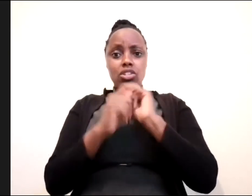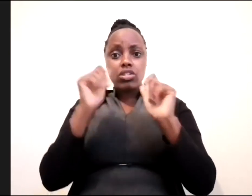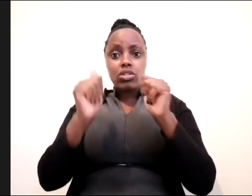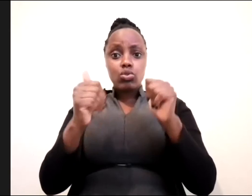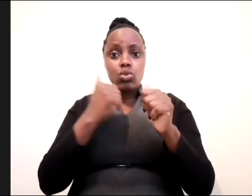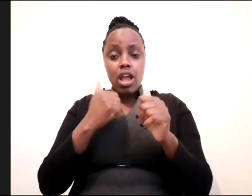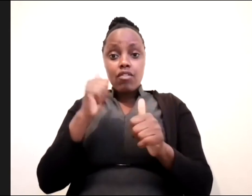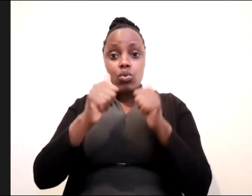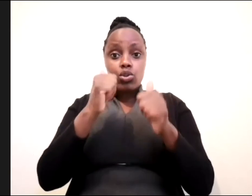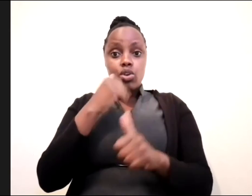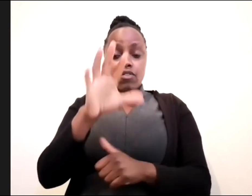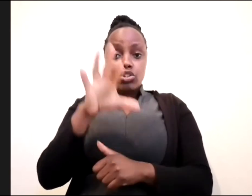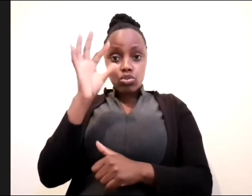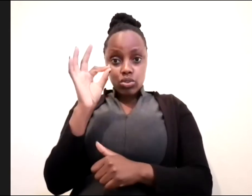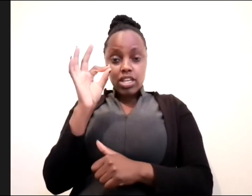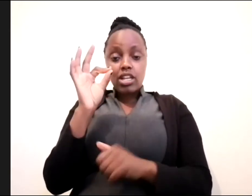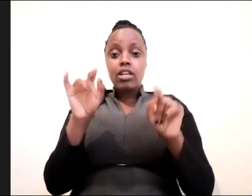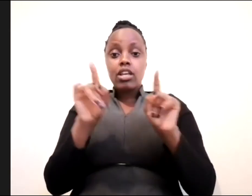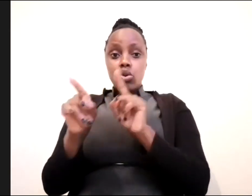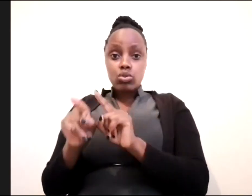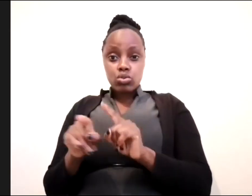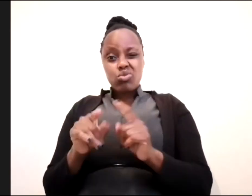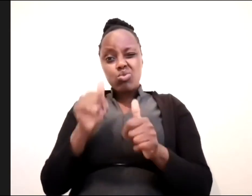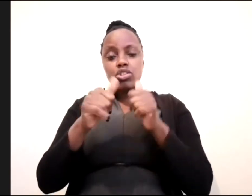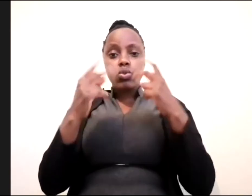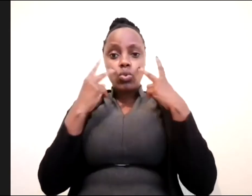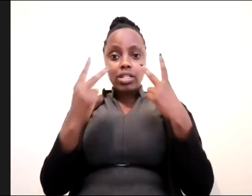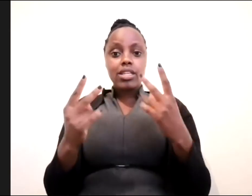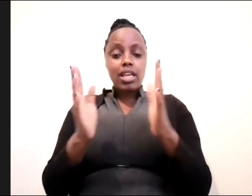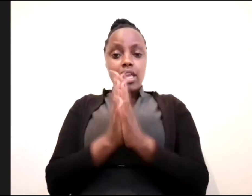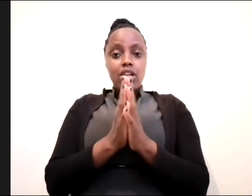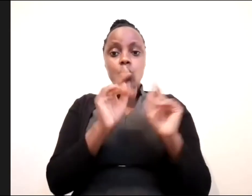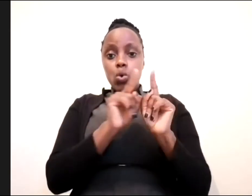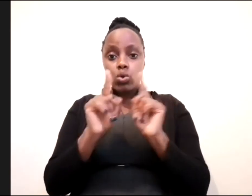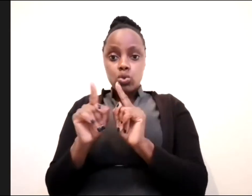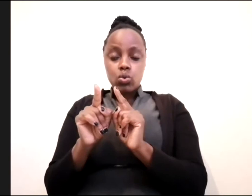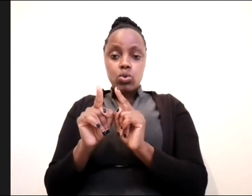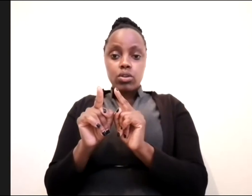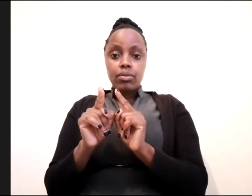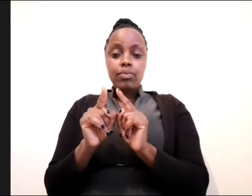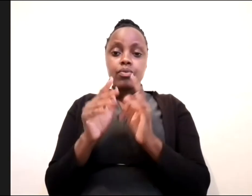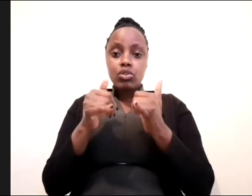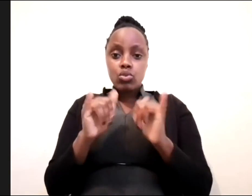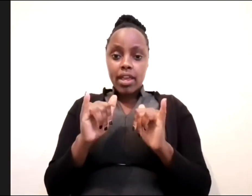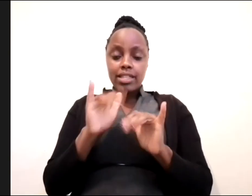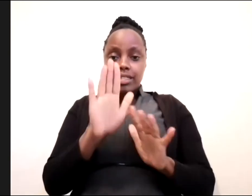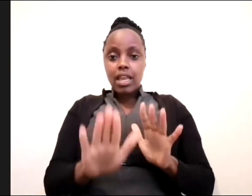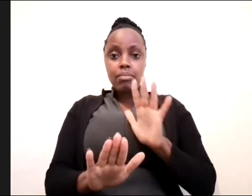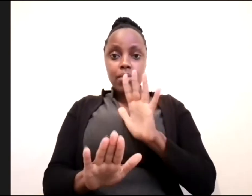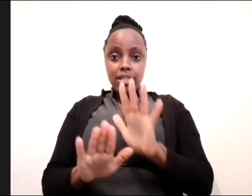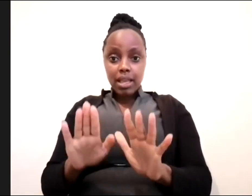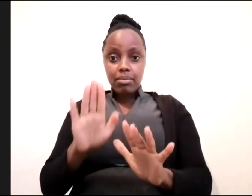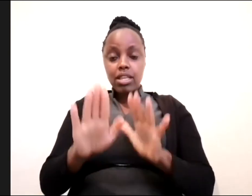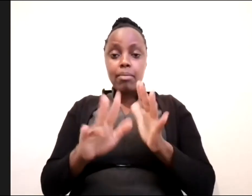have to do. And you will see, and also to step by step that you validate